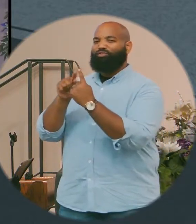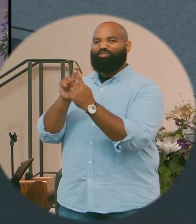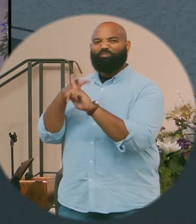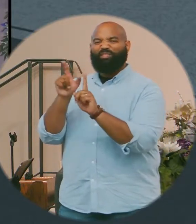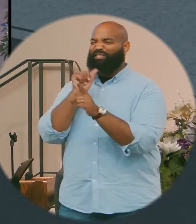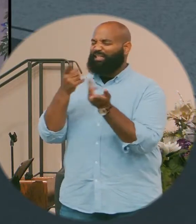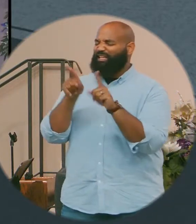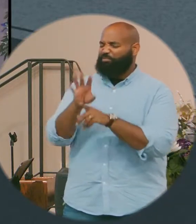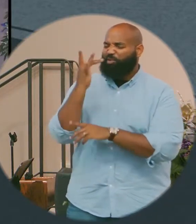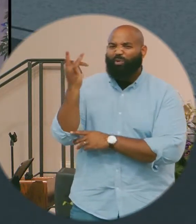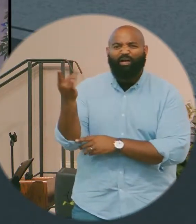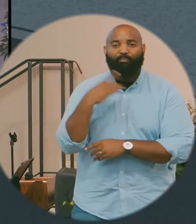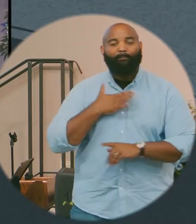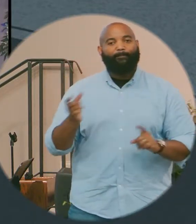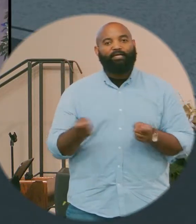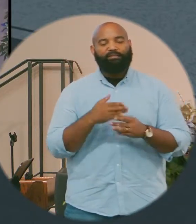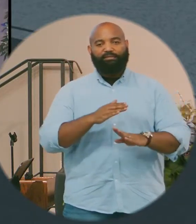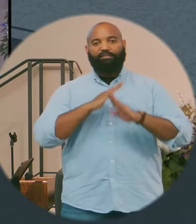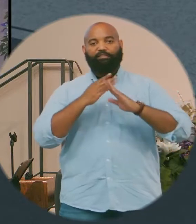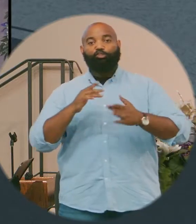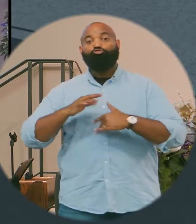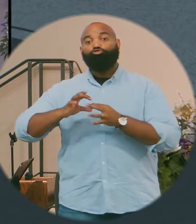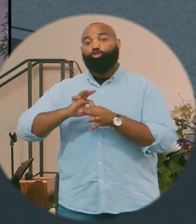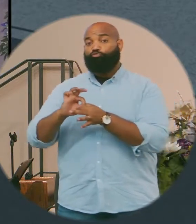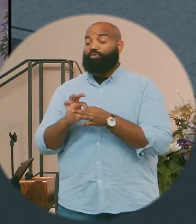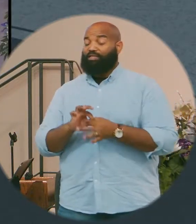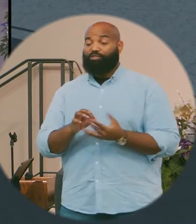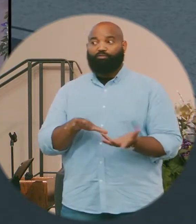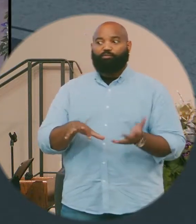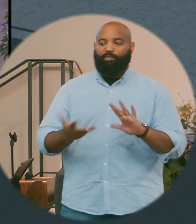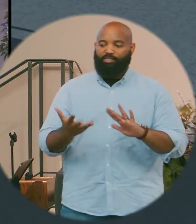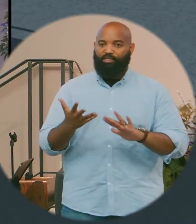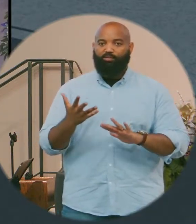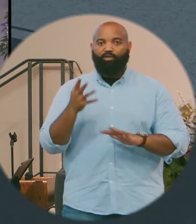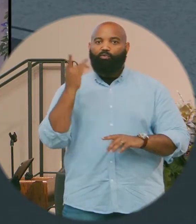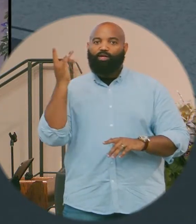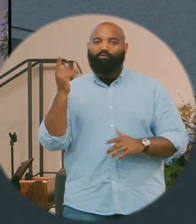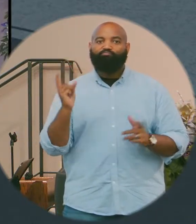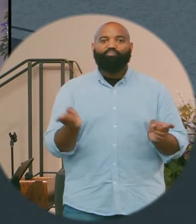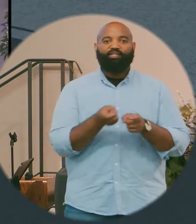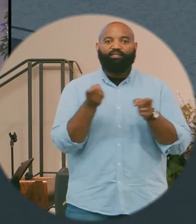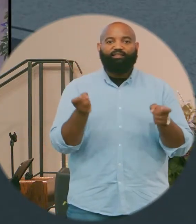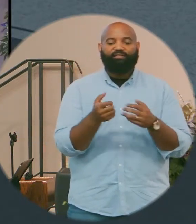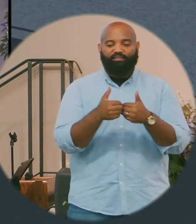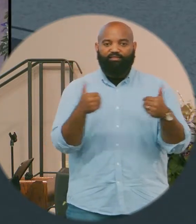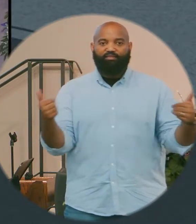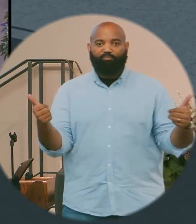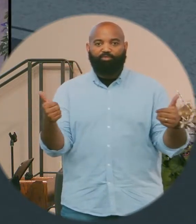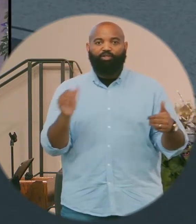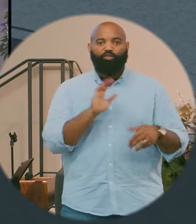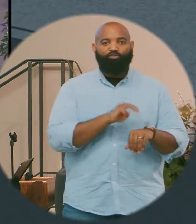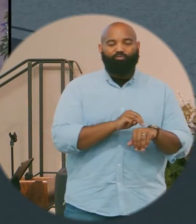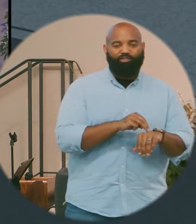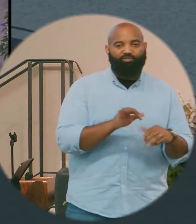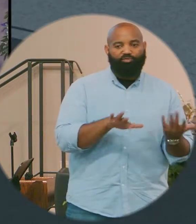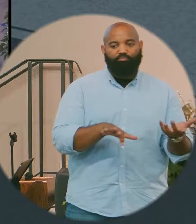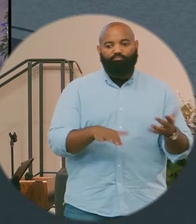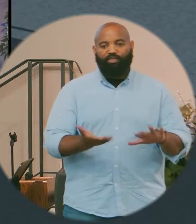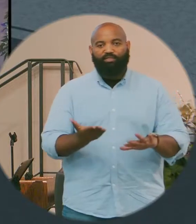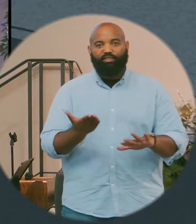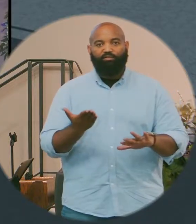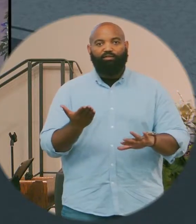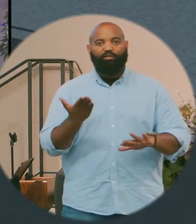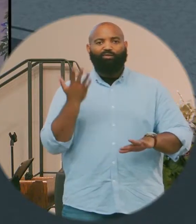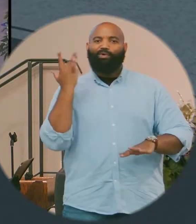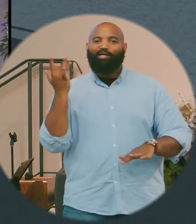you sin and you talk about people, it hurts people and relationships die. I'm talking about our ministries dying. When